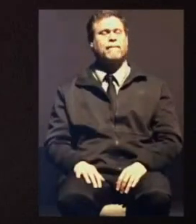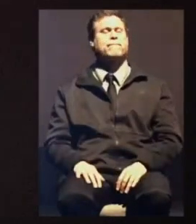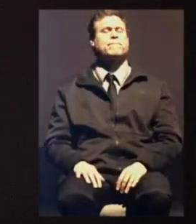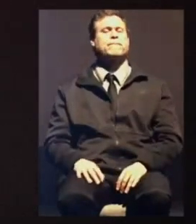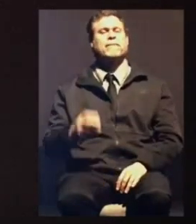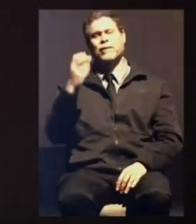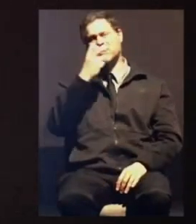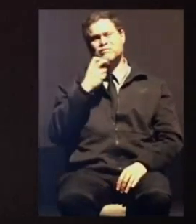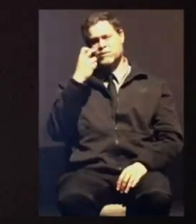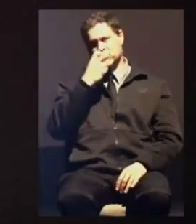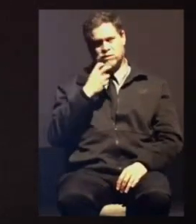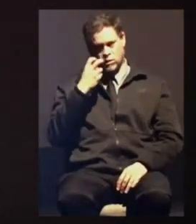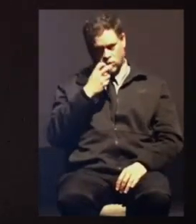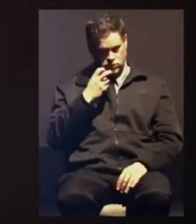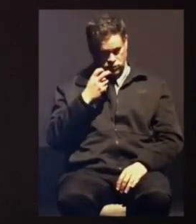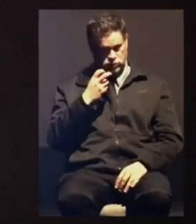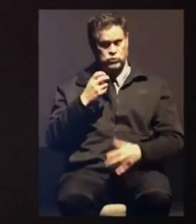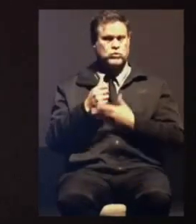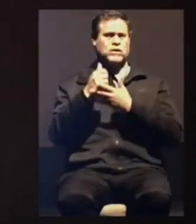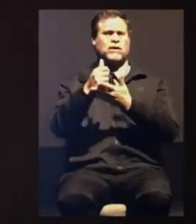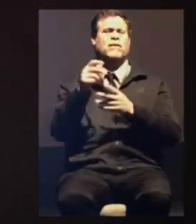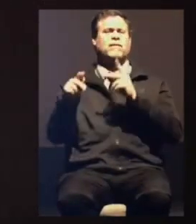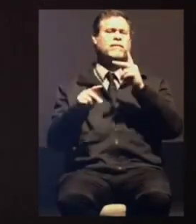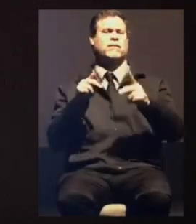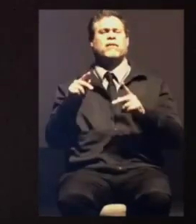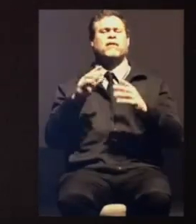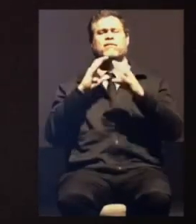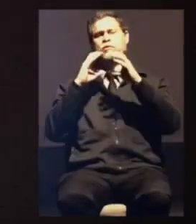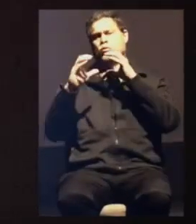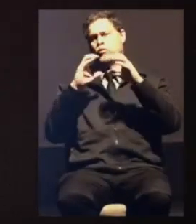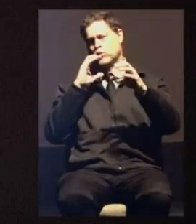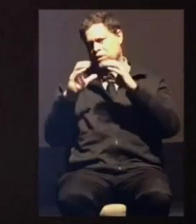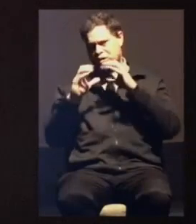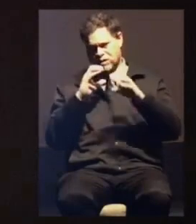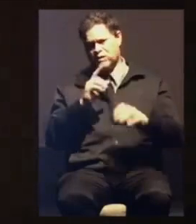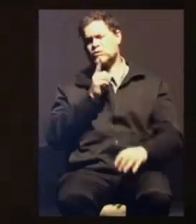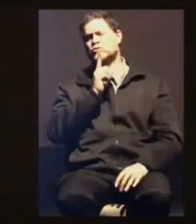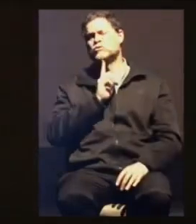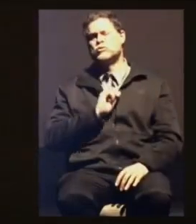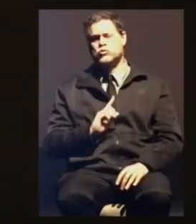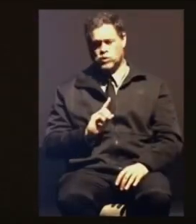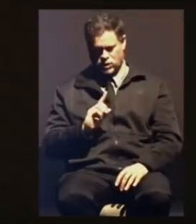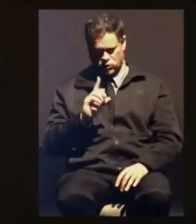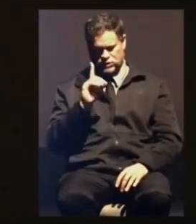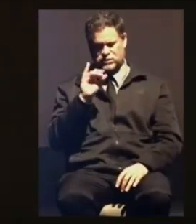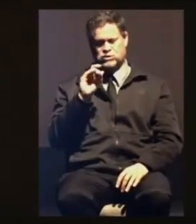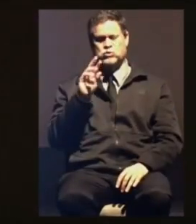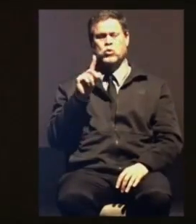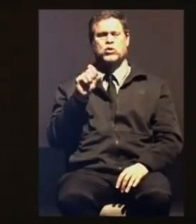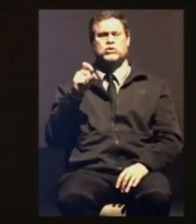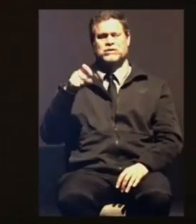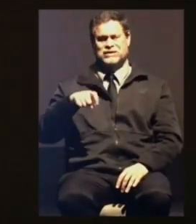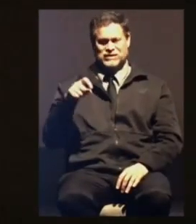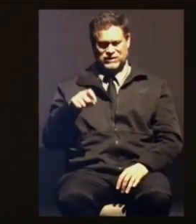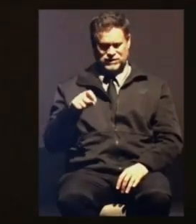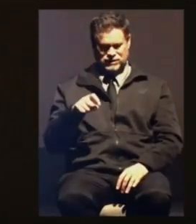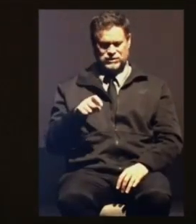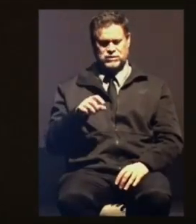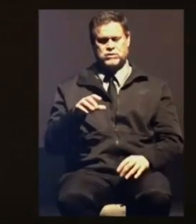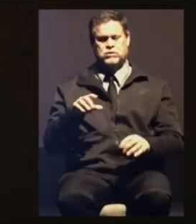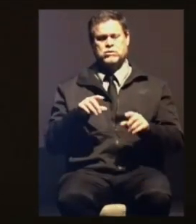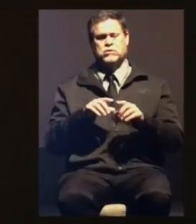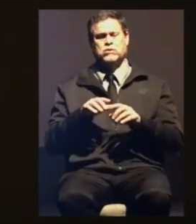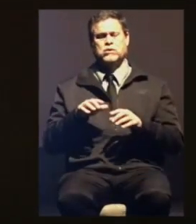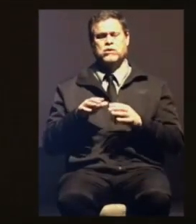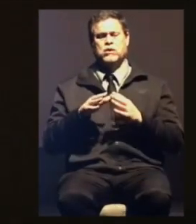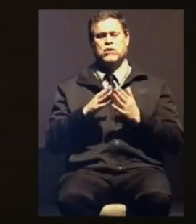speech-language pathologist. So we help people who have communication and swallowing disorders or needs, and we do so across